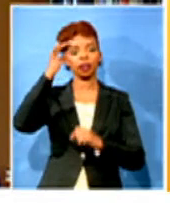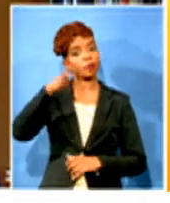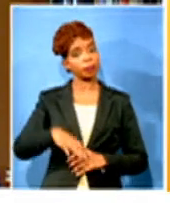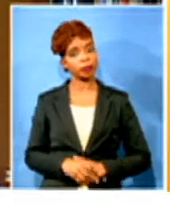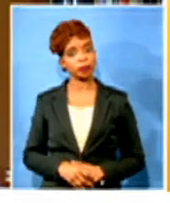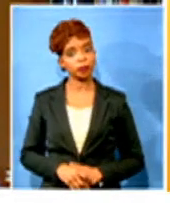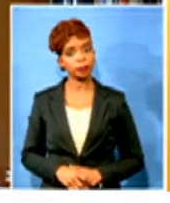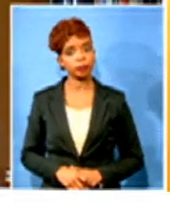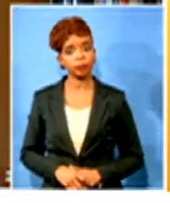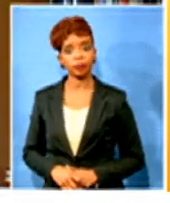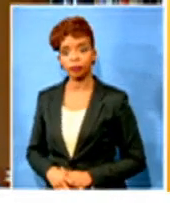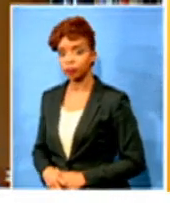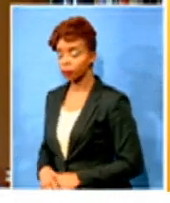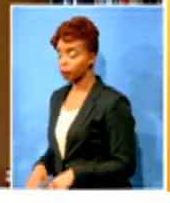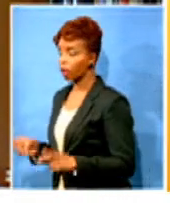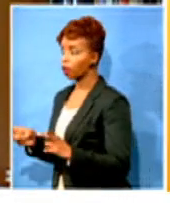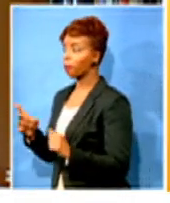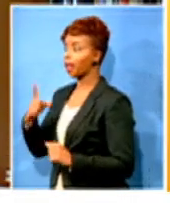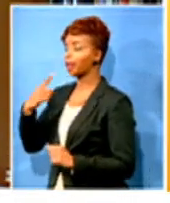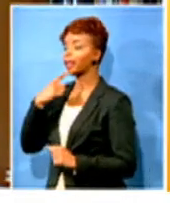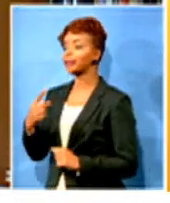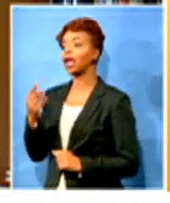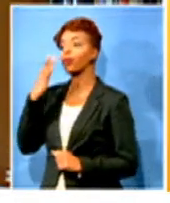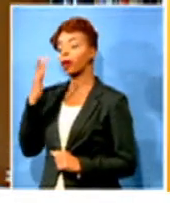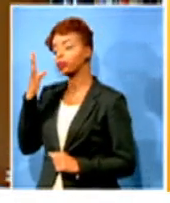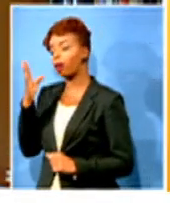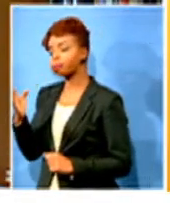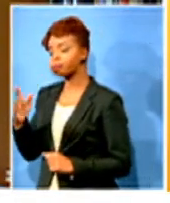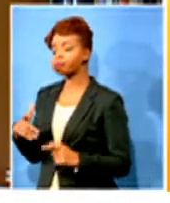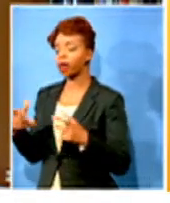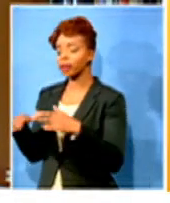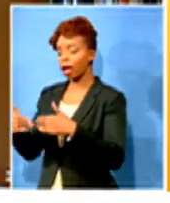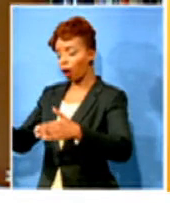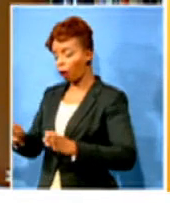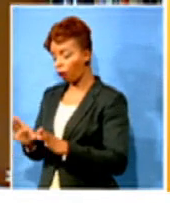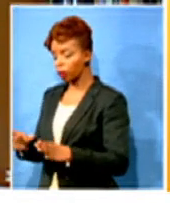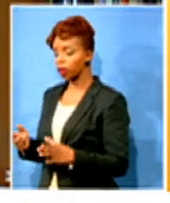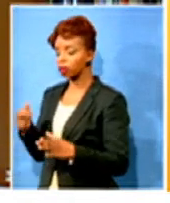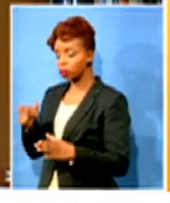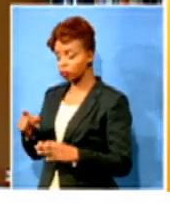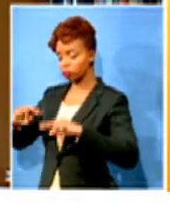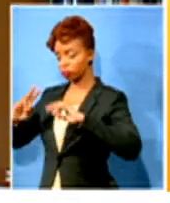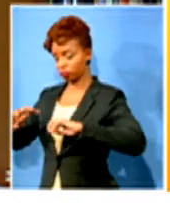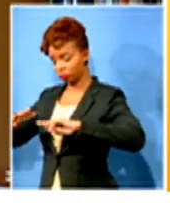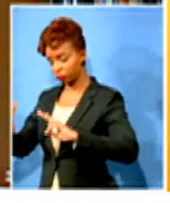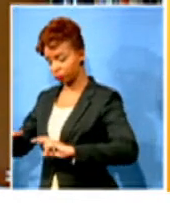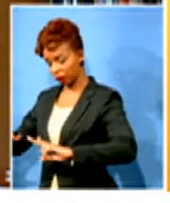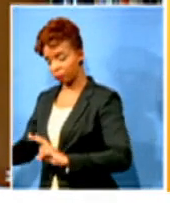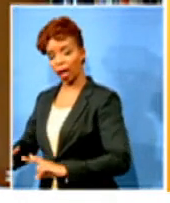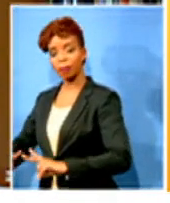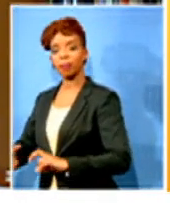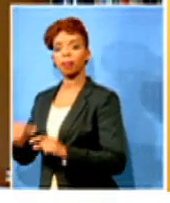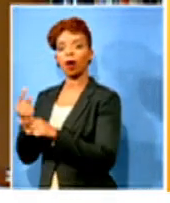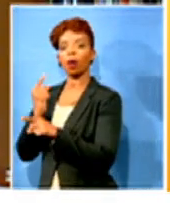Usually they'd say when you're in a hole, you need to stop digging. But we seem to be digging deeper and deeper all the time, Mike. National